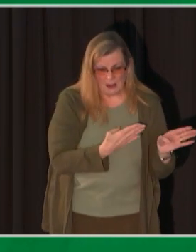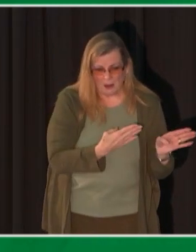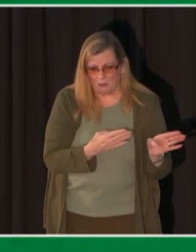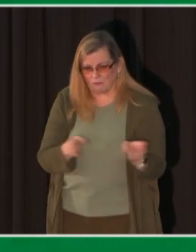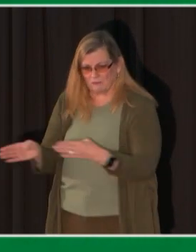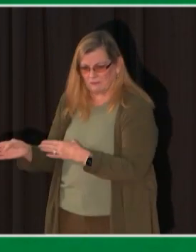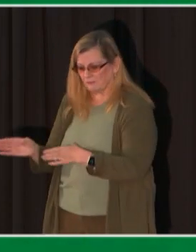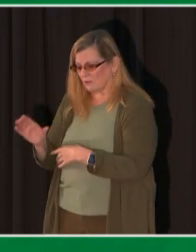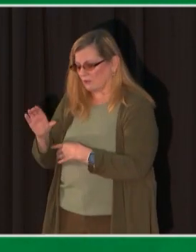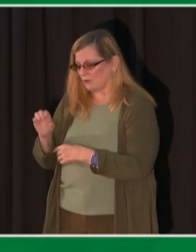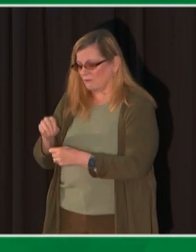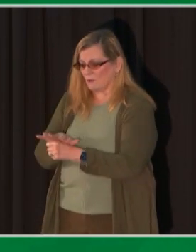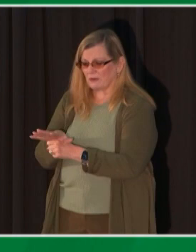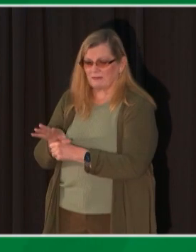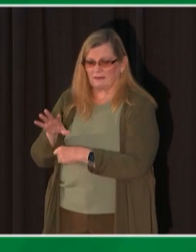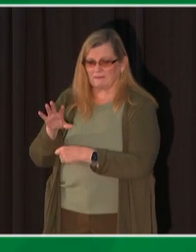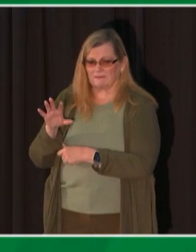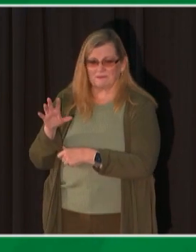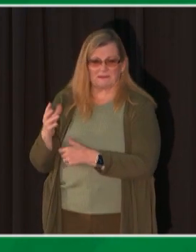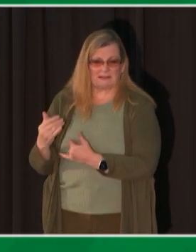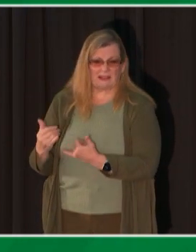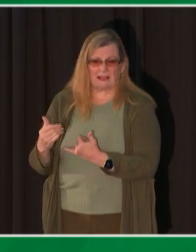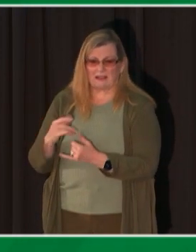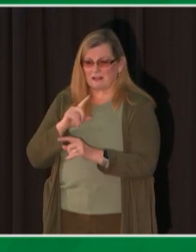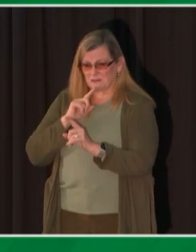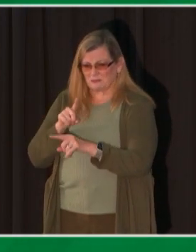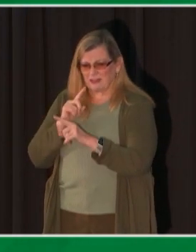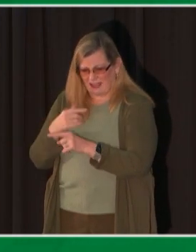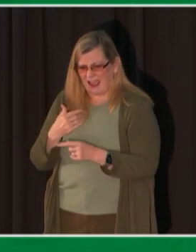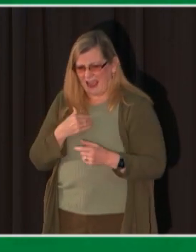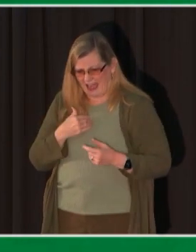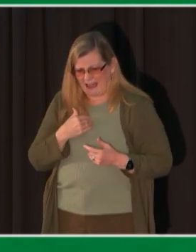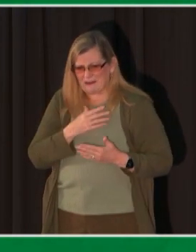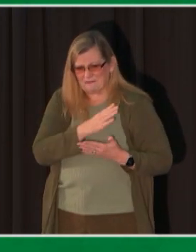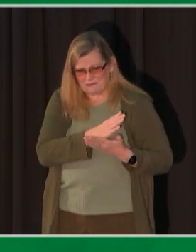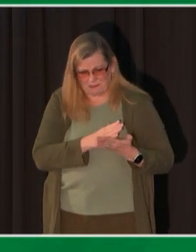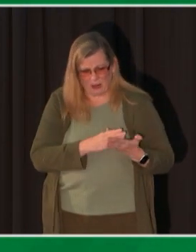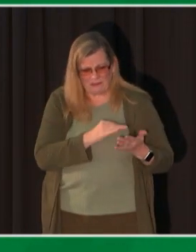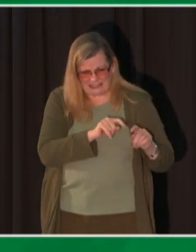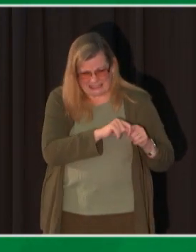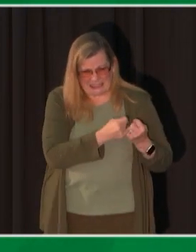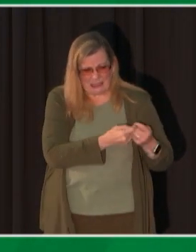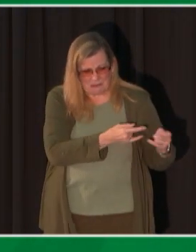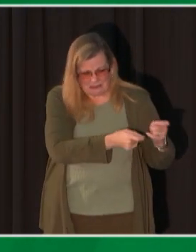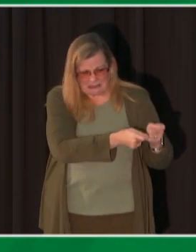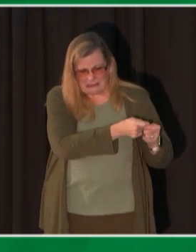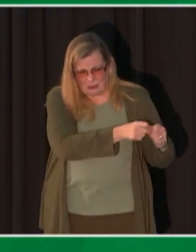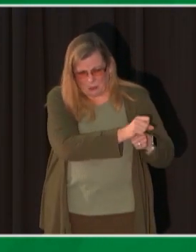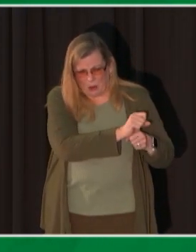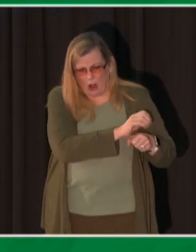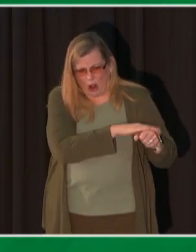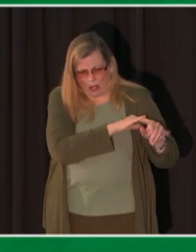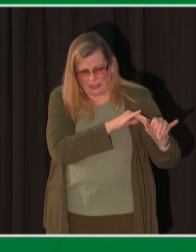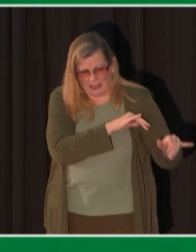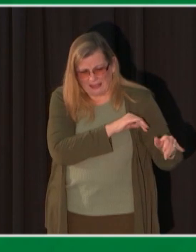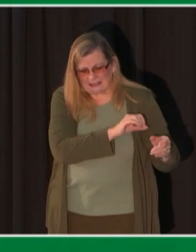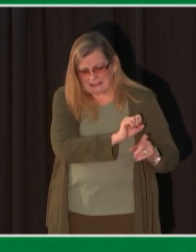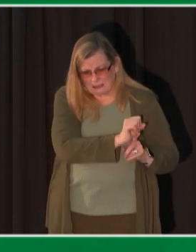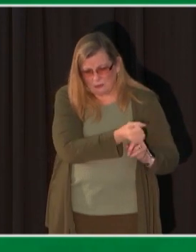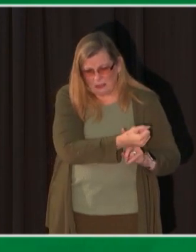a very able budget team, however, that are working on a number of scenarios for